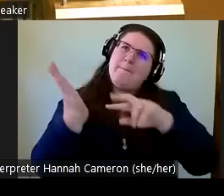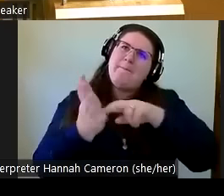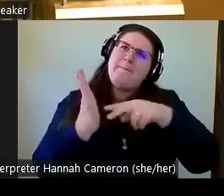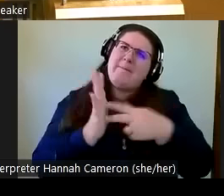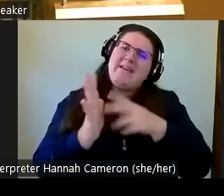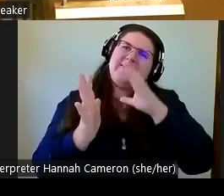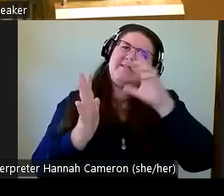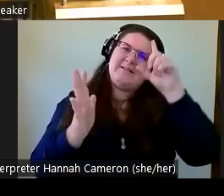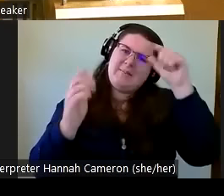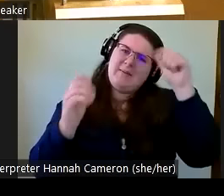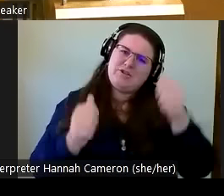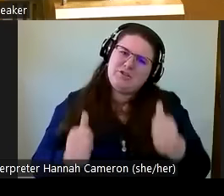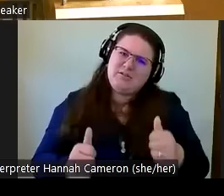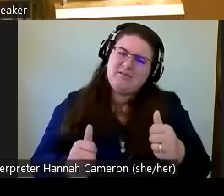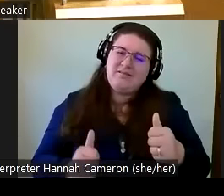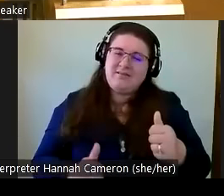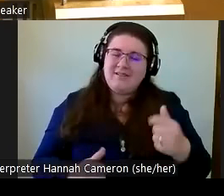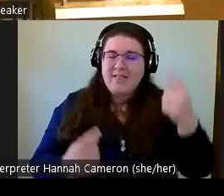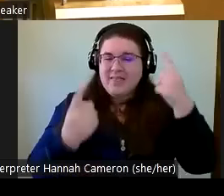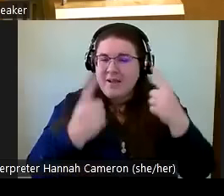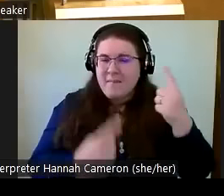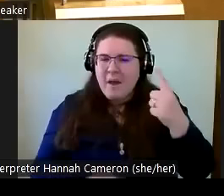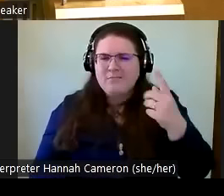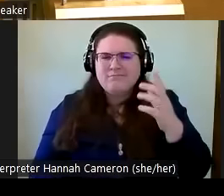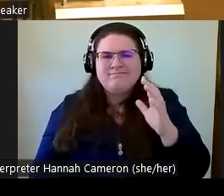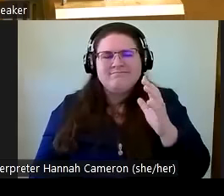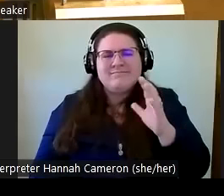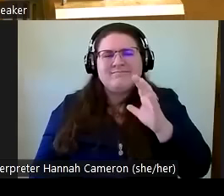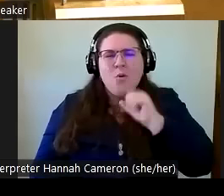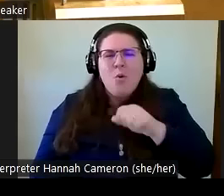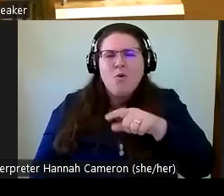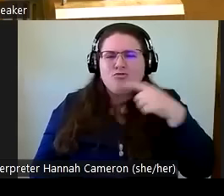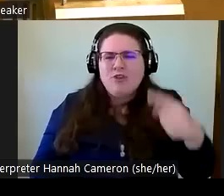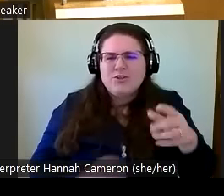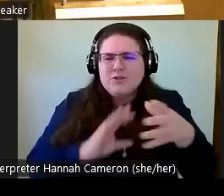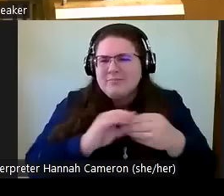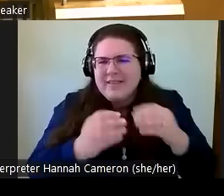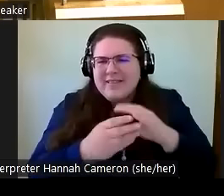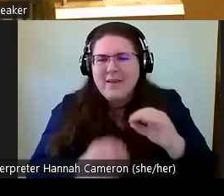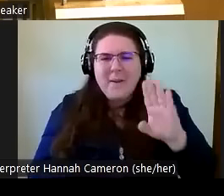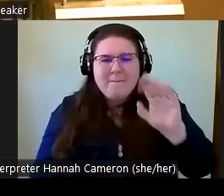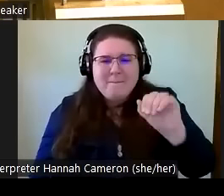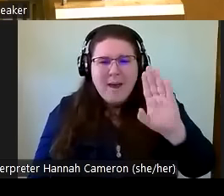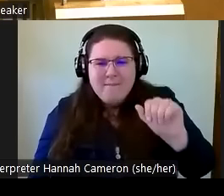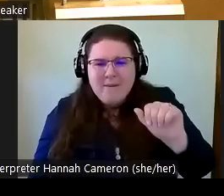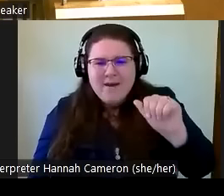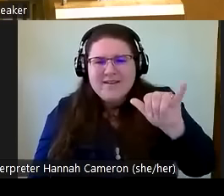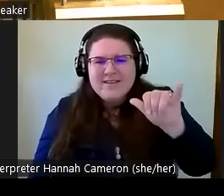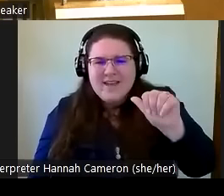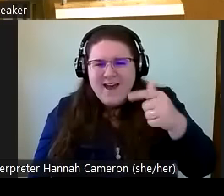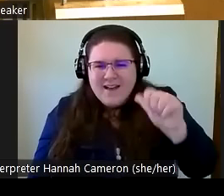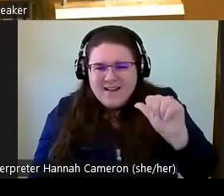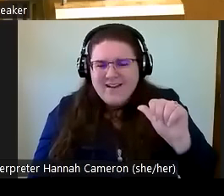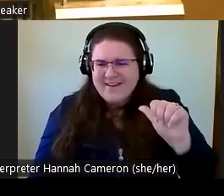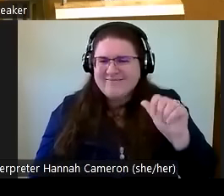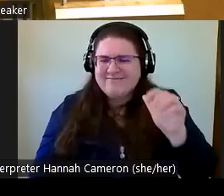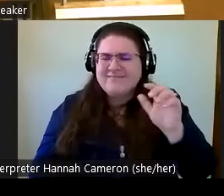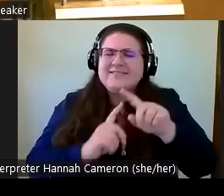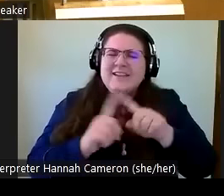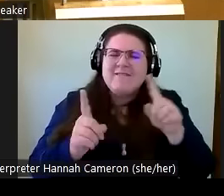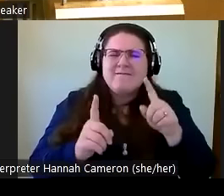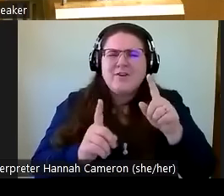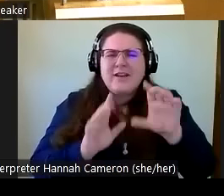folklores like Baba Yaga and others, how we even portray dementia is always in this negative light. This